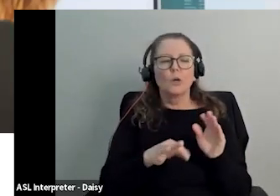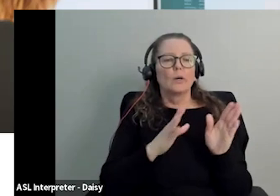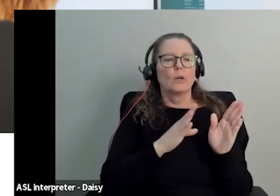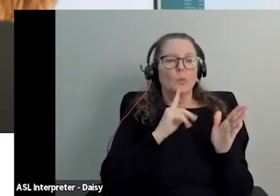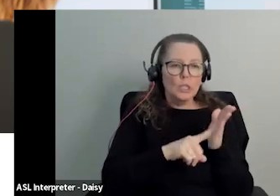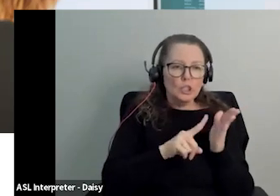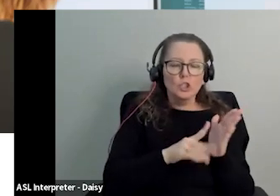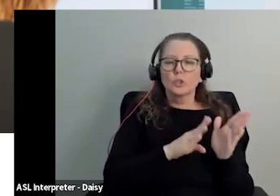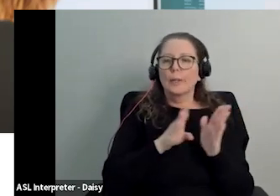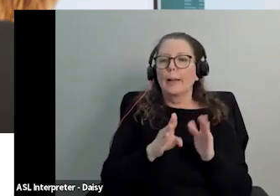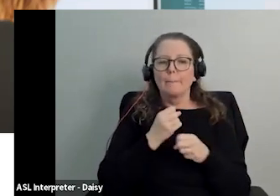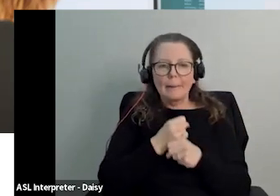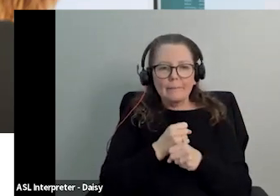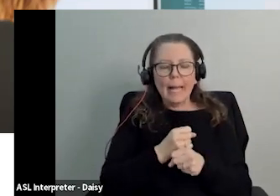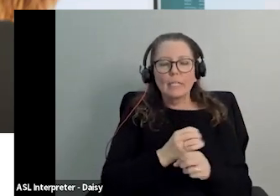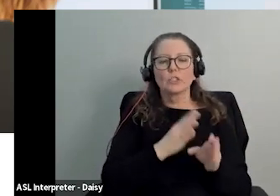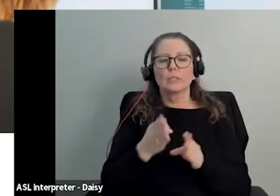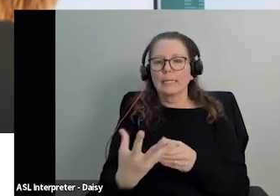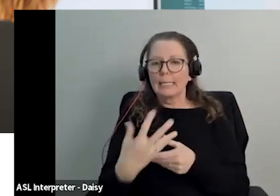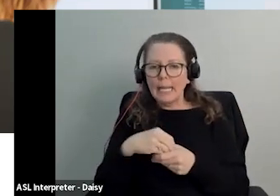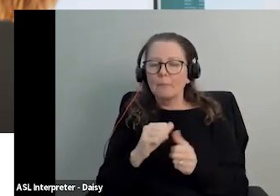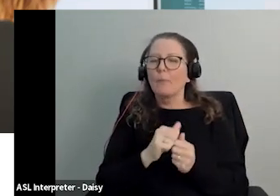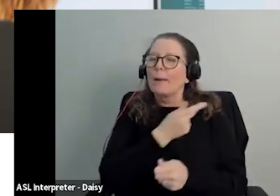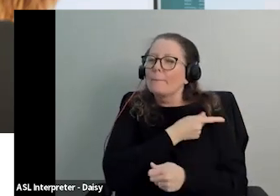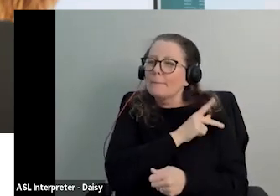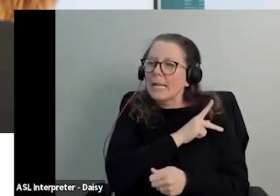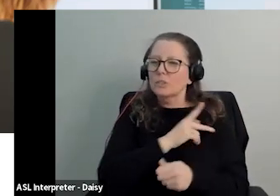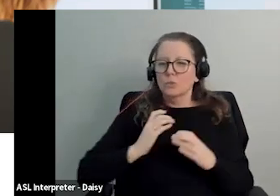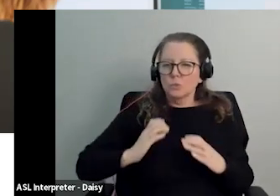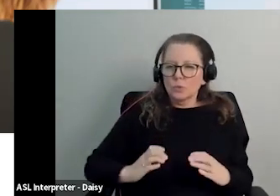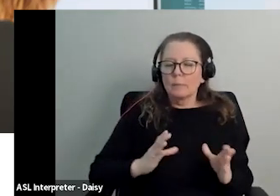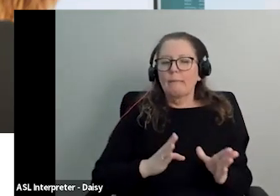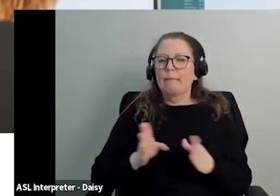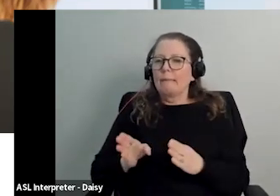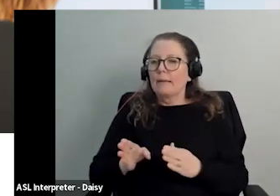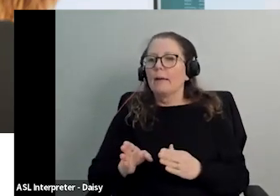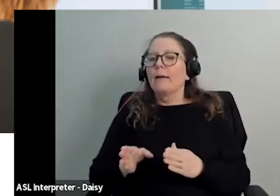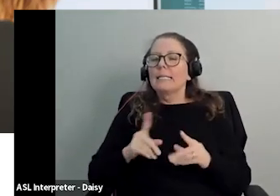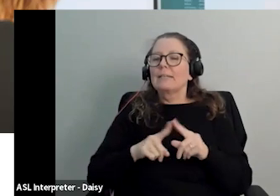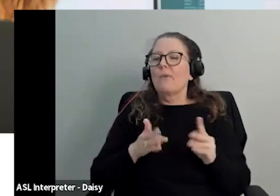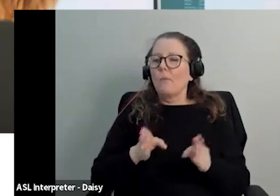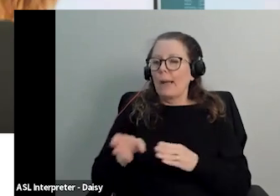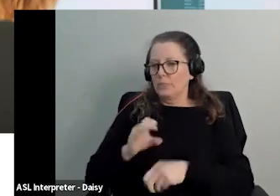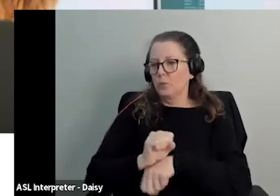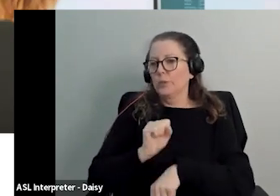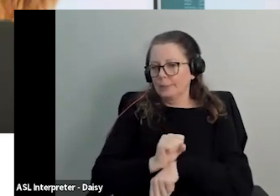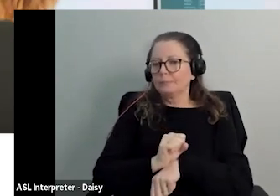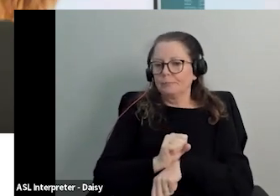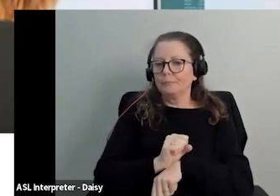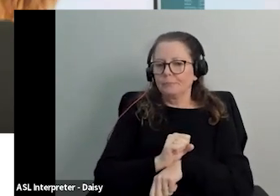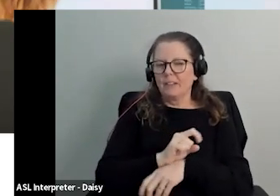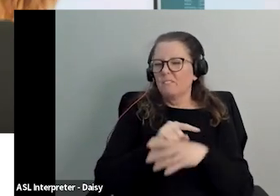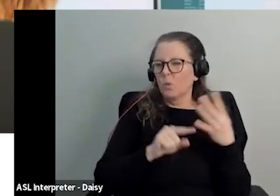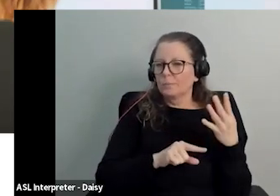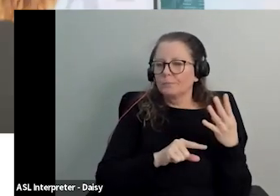research, we have manufacturing, we have engagement with patients and consumers, and then we have our ways of working within the company. And this is